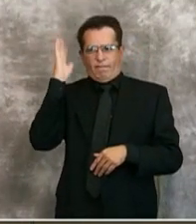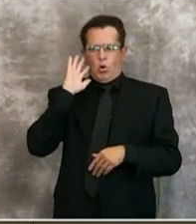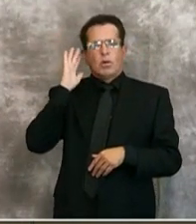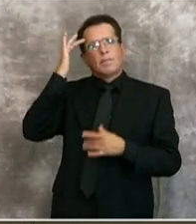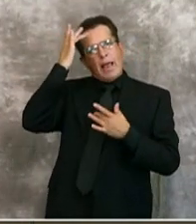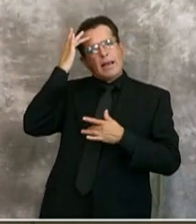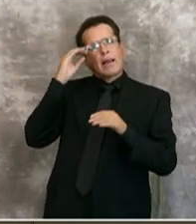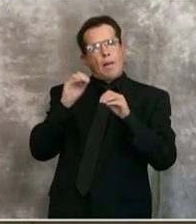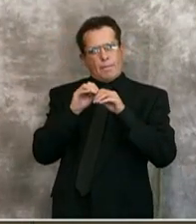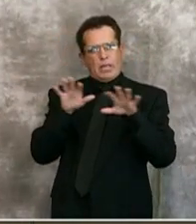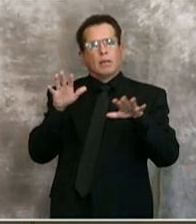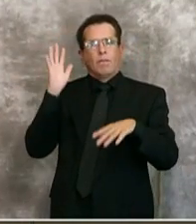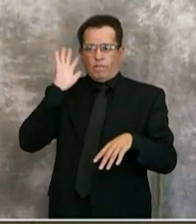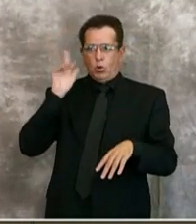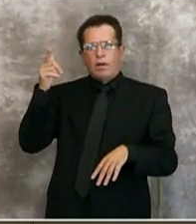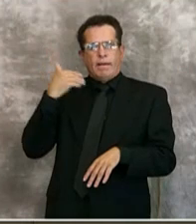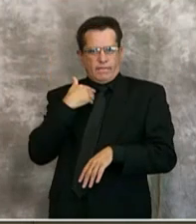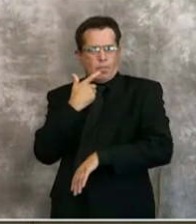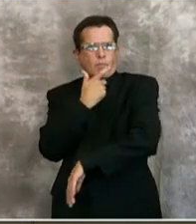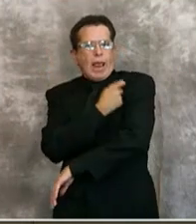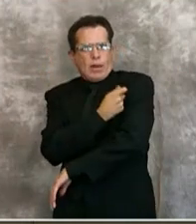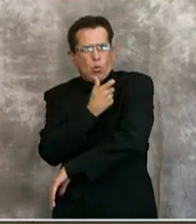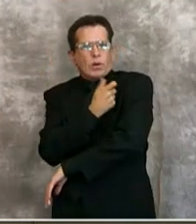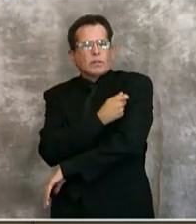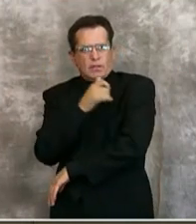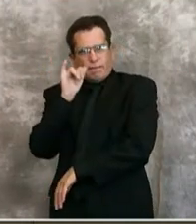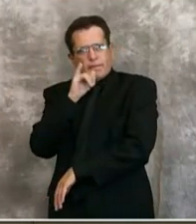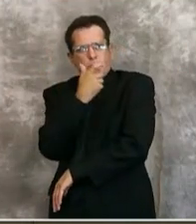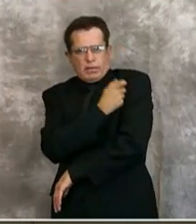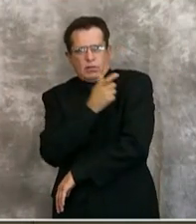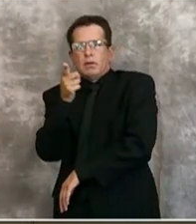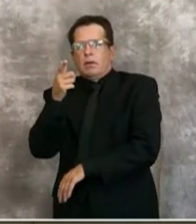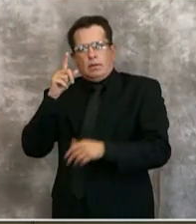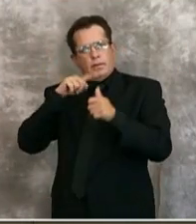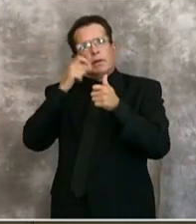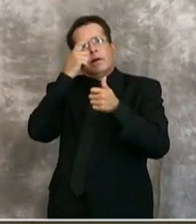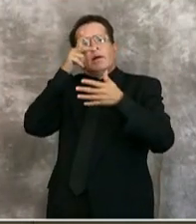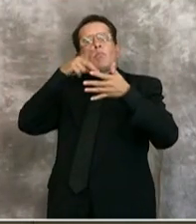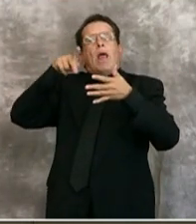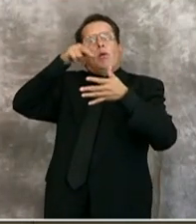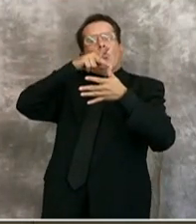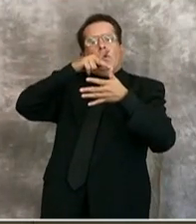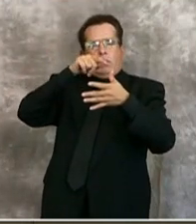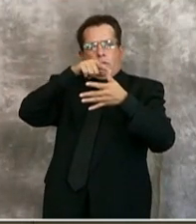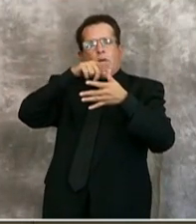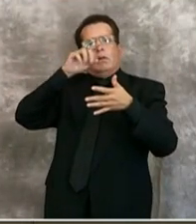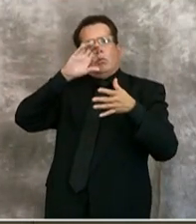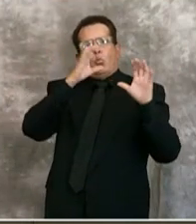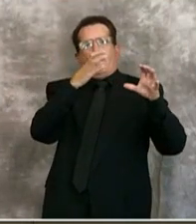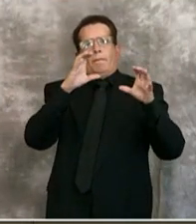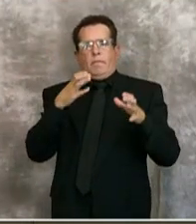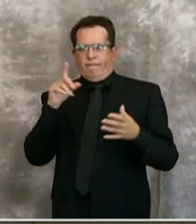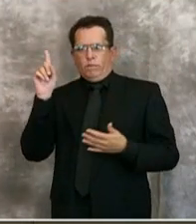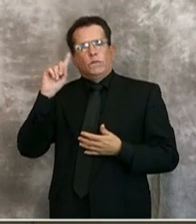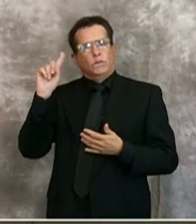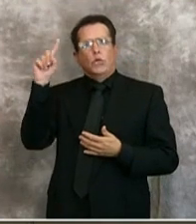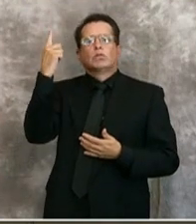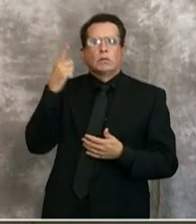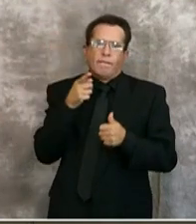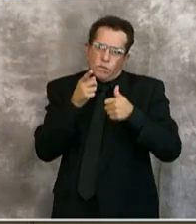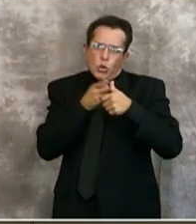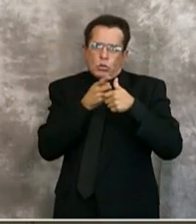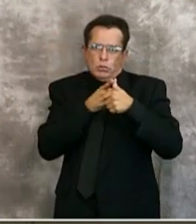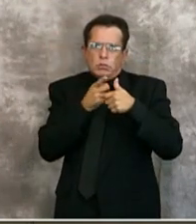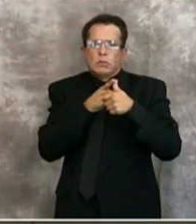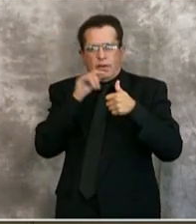available were prioritized to certain groups. And so that's where we are at this point